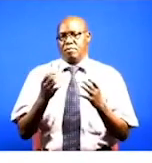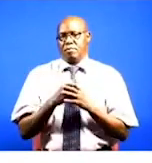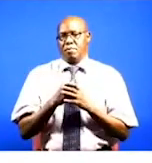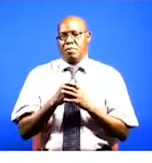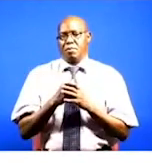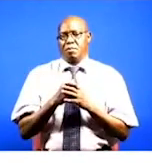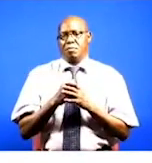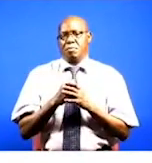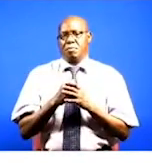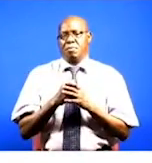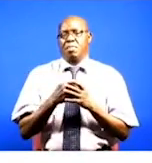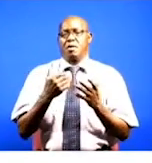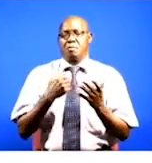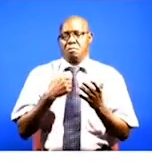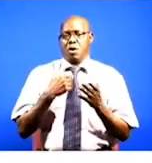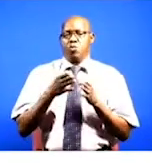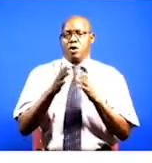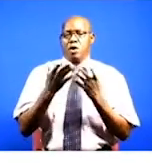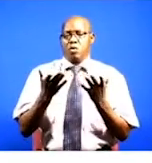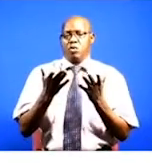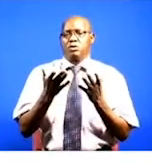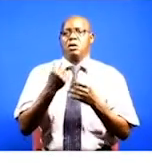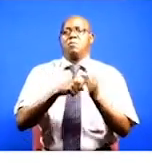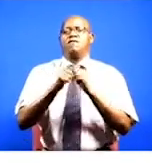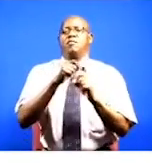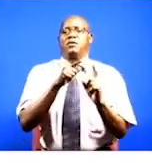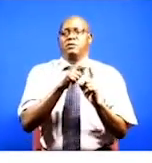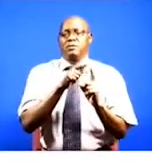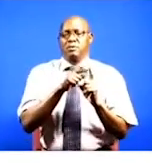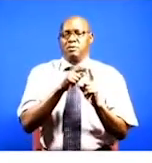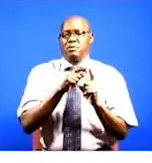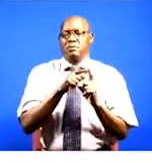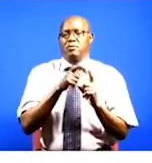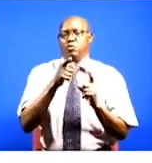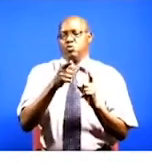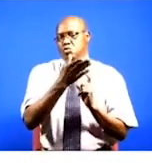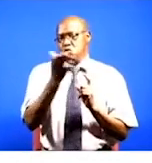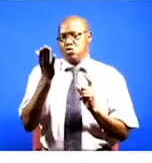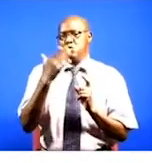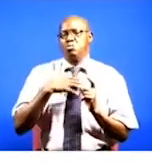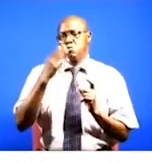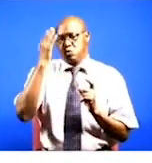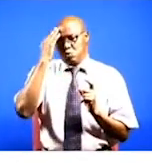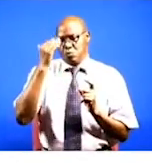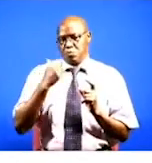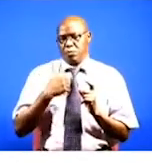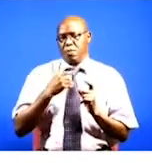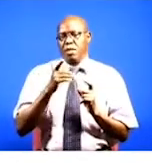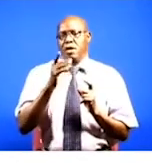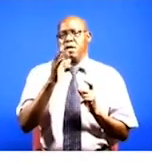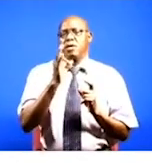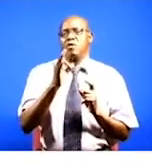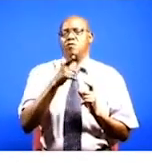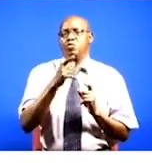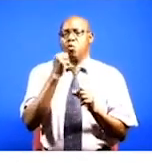Mimi, my rallying call is performance. Yes. Na nyinyi watu mnanijua. Yes. Wewe kama si mchapa